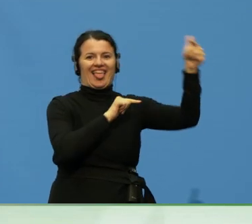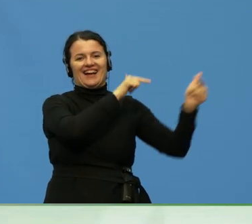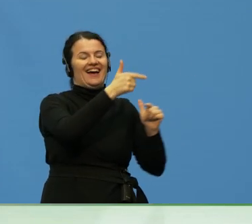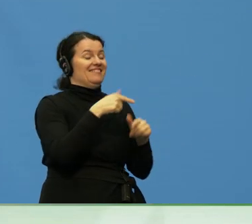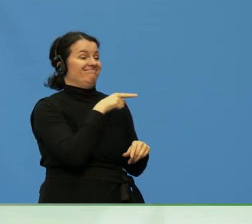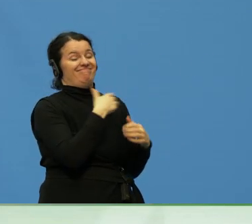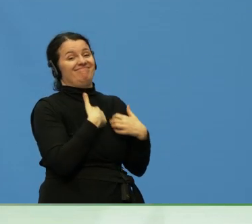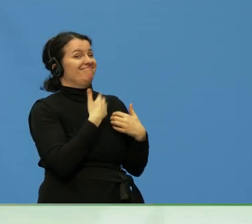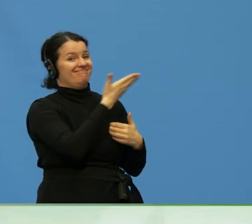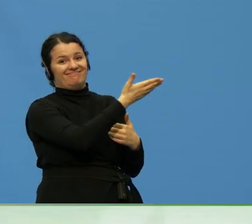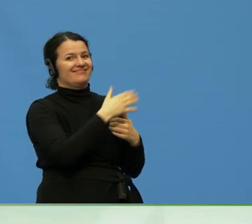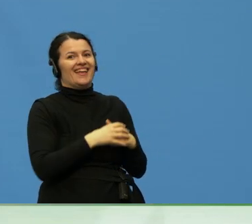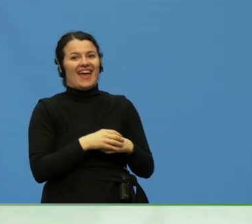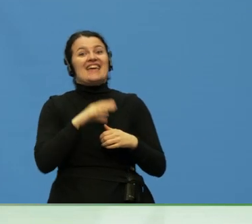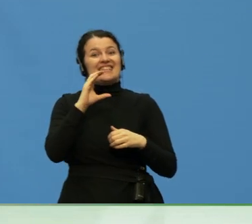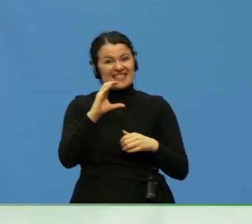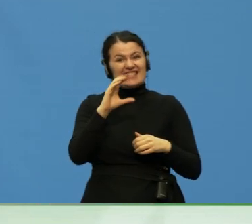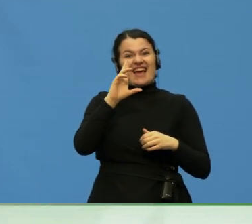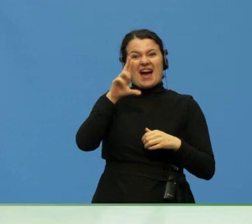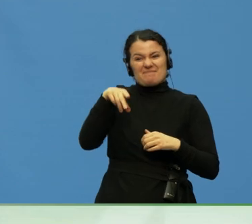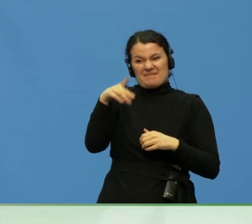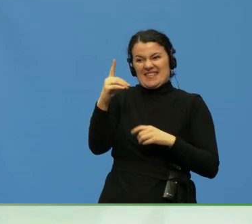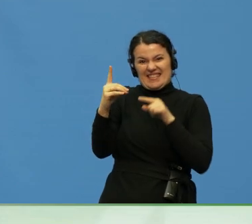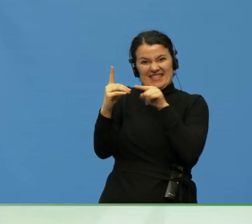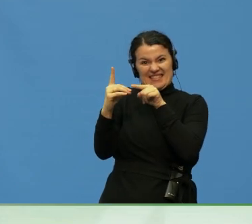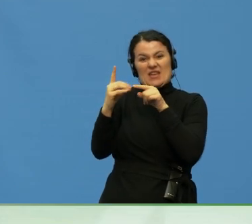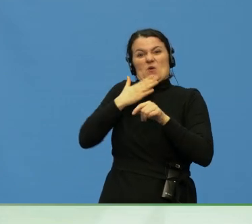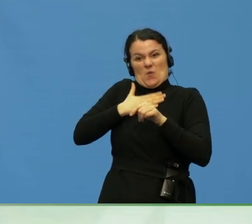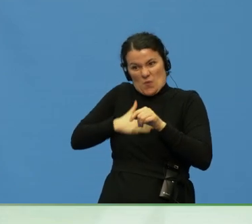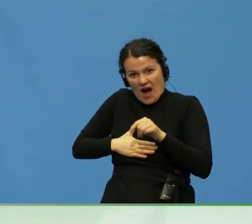the CRPD requires all countries to do in Article